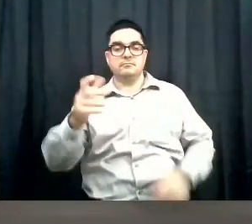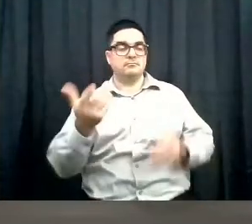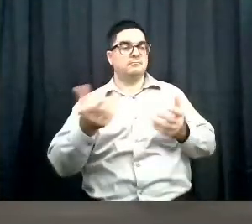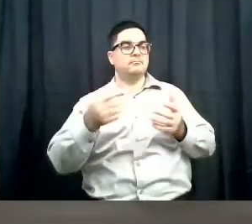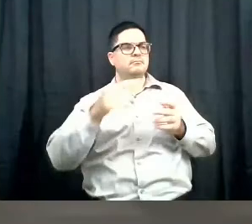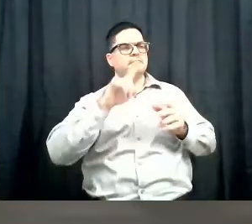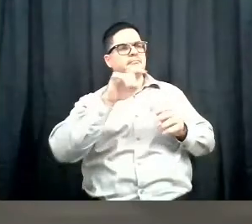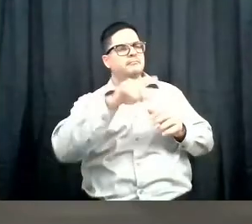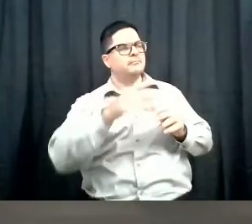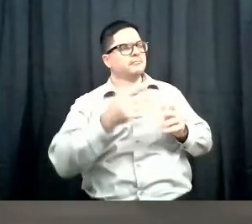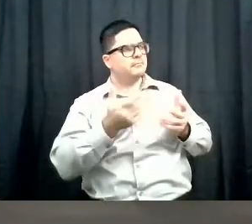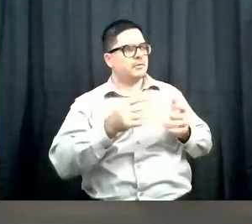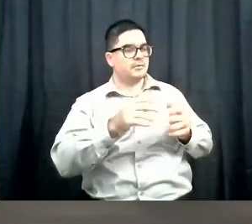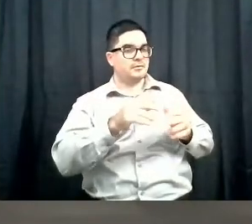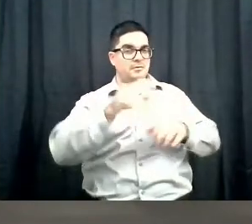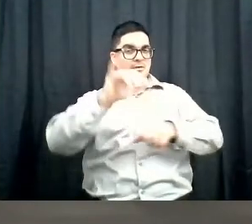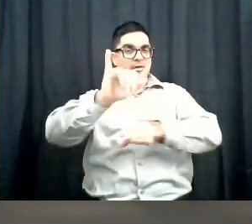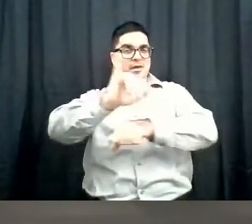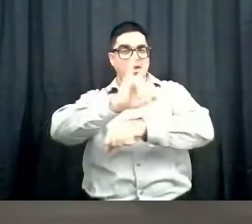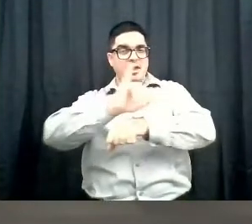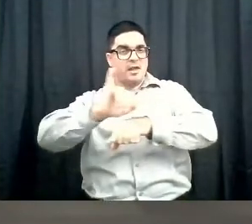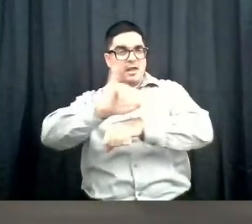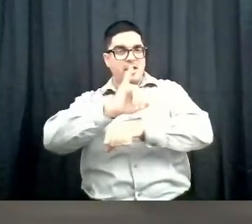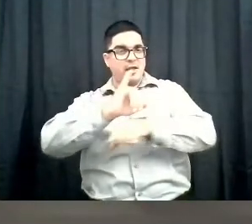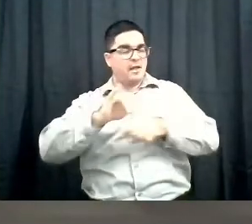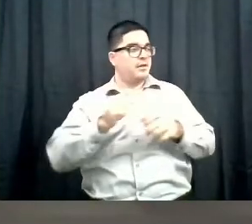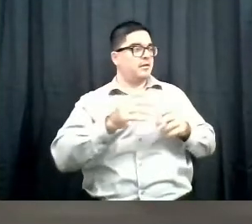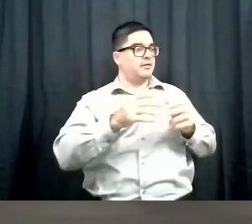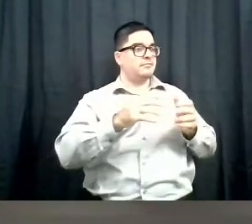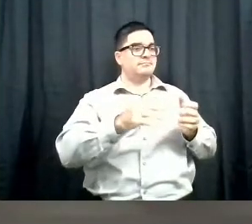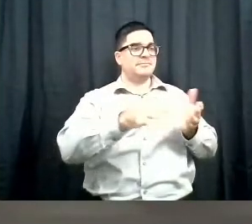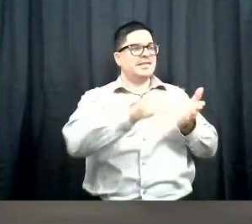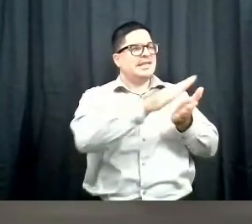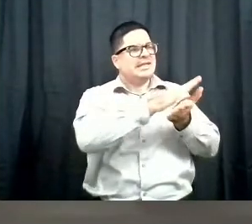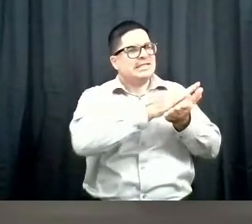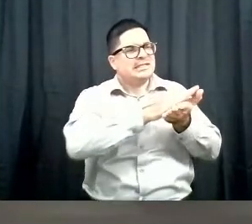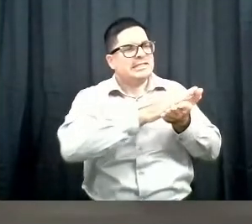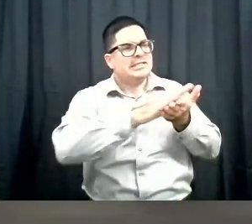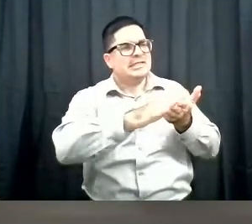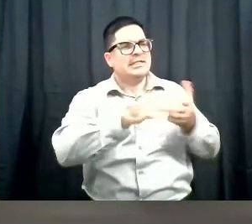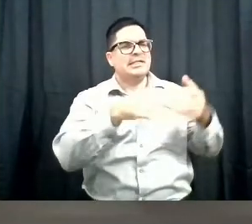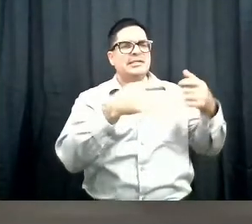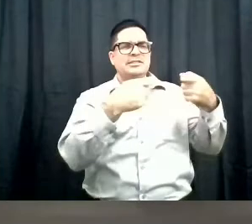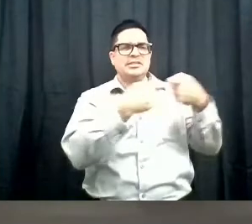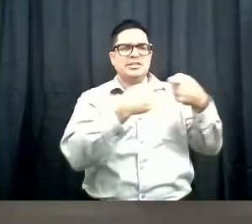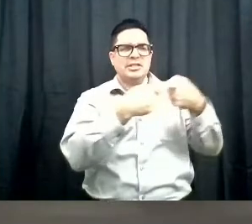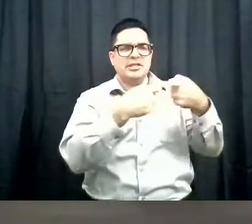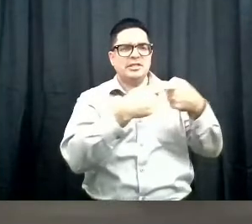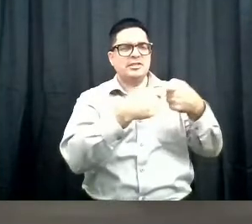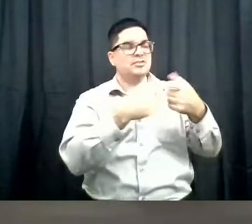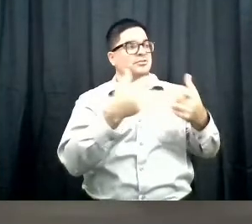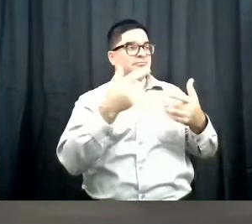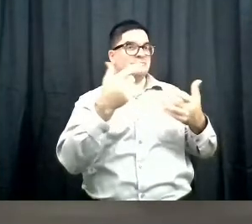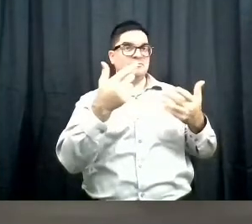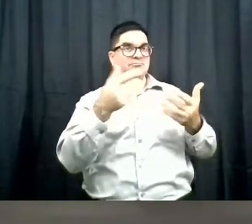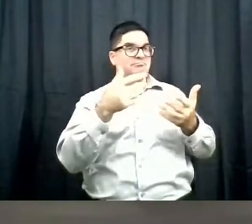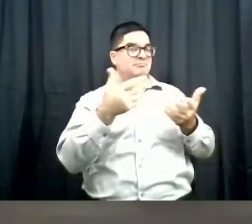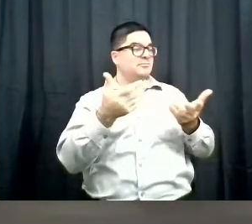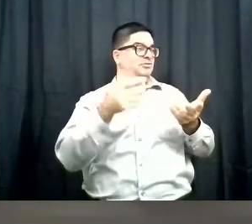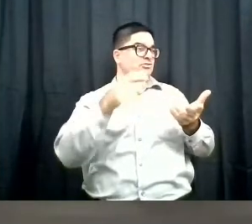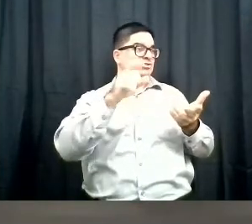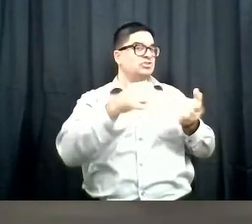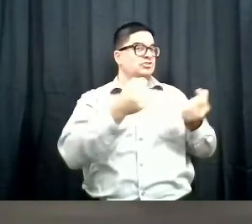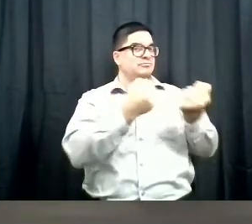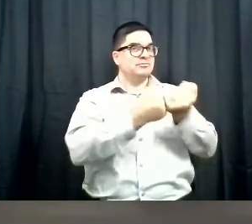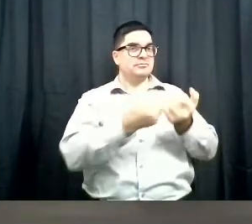running, not just the first 150 megawatts. The future is now for the island. Thank you. We support the development of